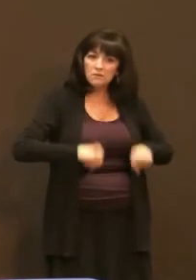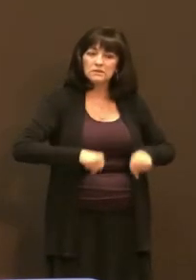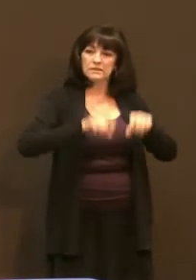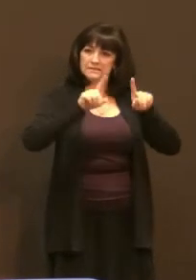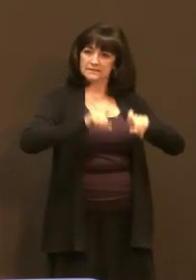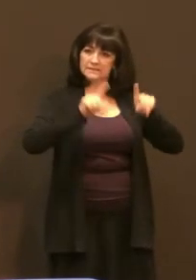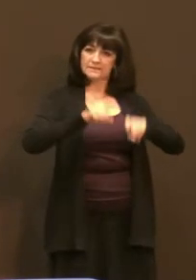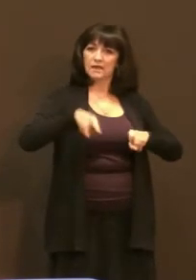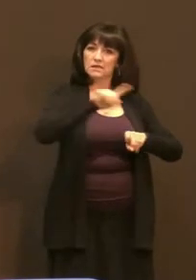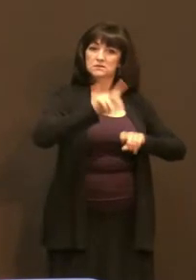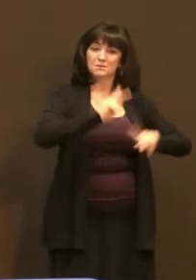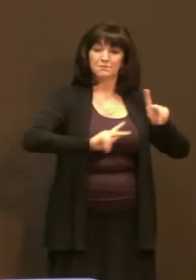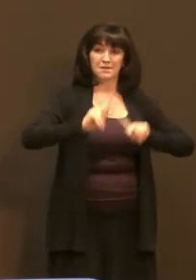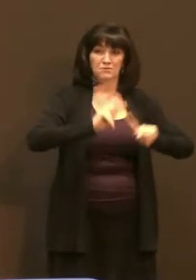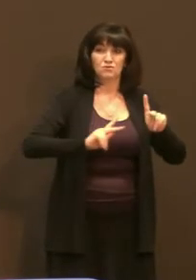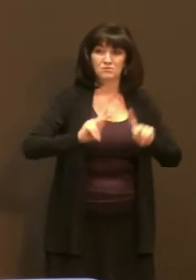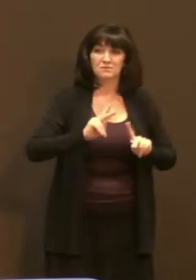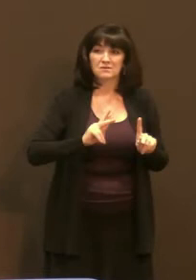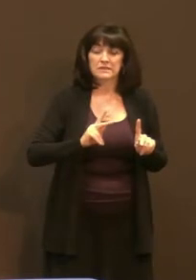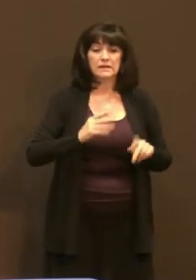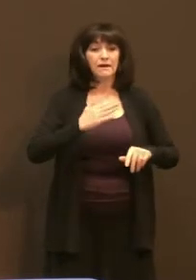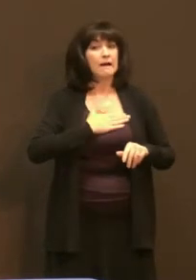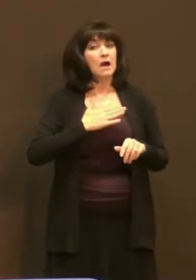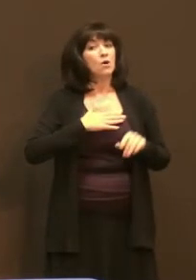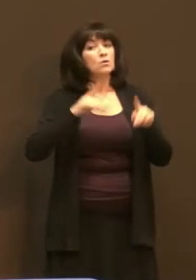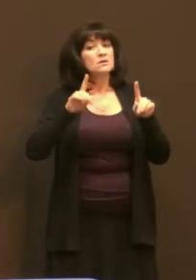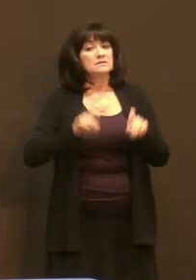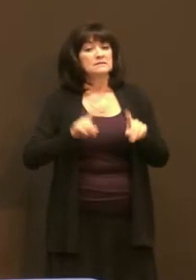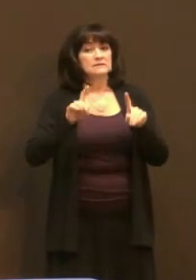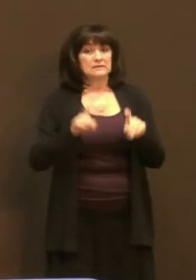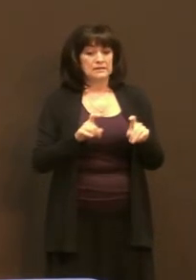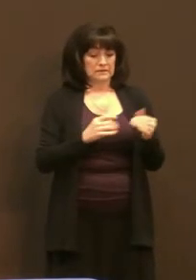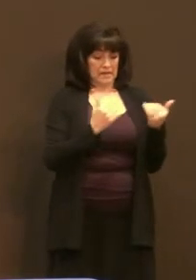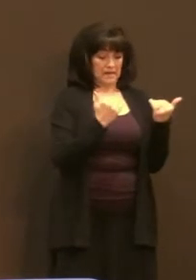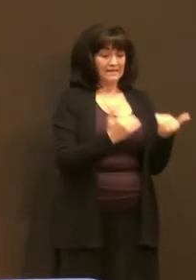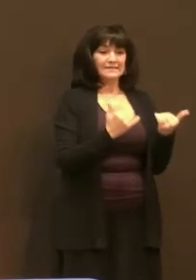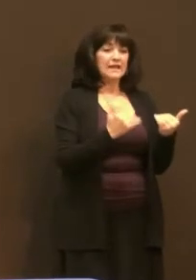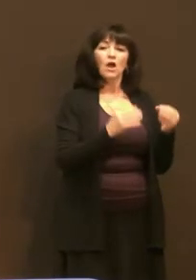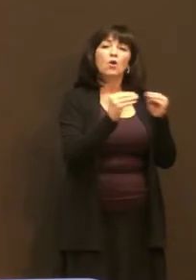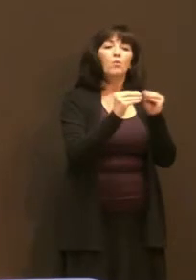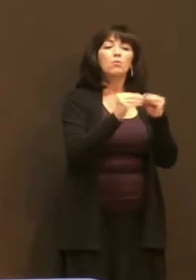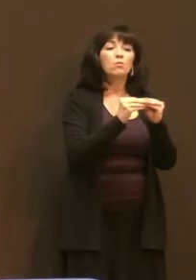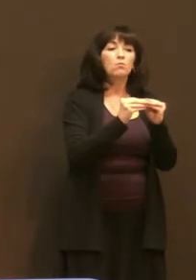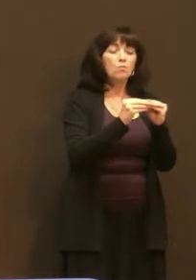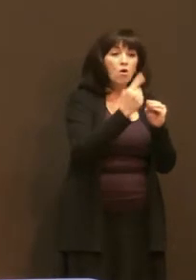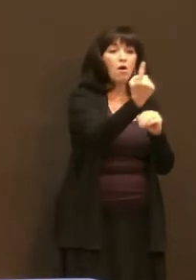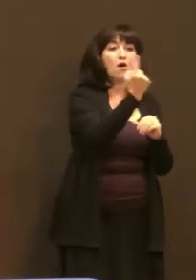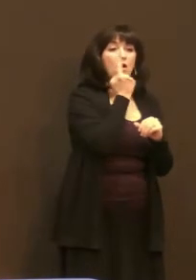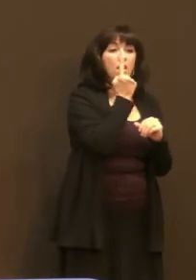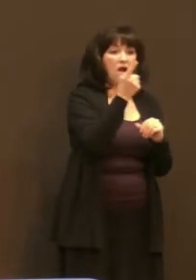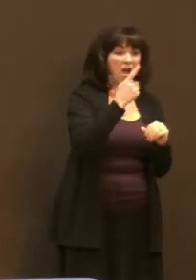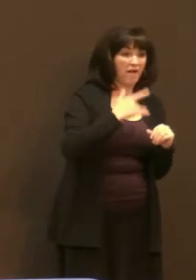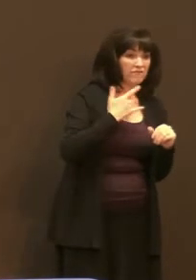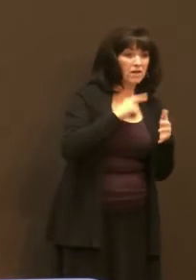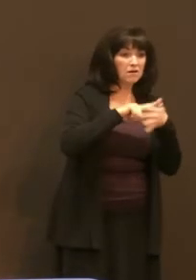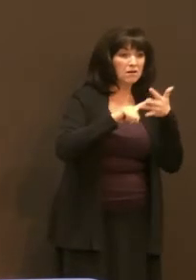that? Because our testing is going to change from what we do now, which is more of a diagnostic testing to see if